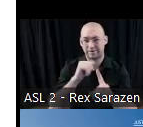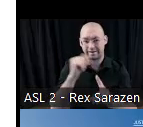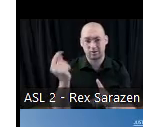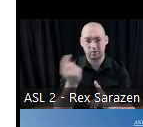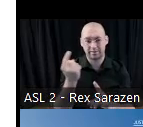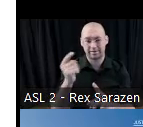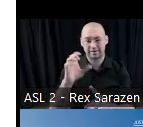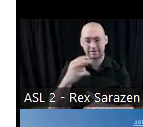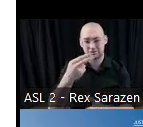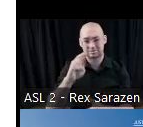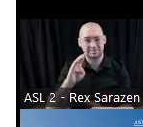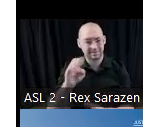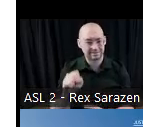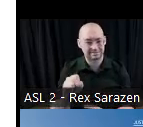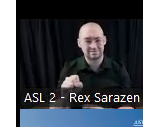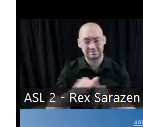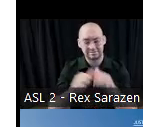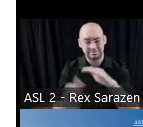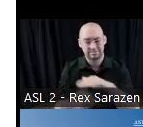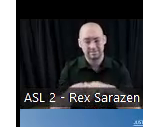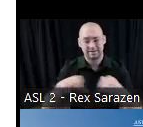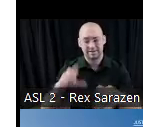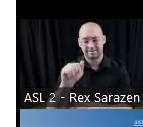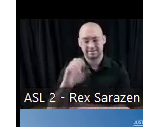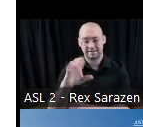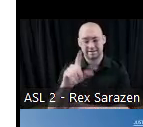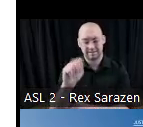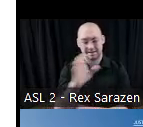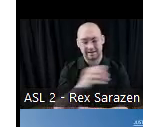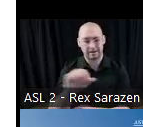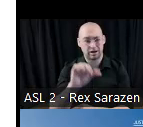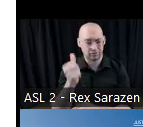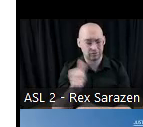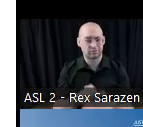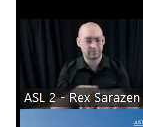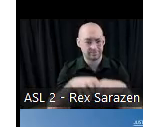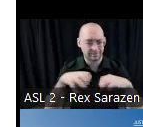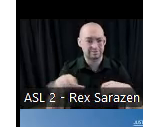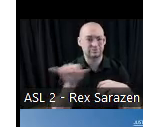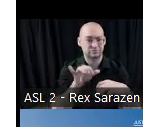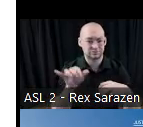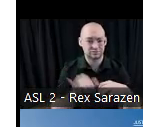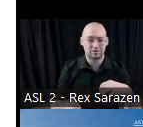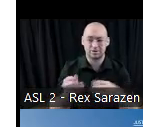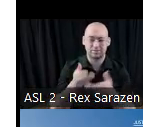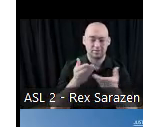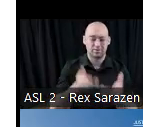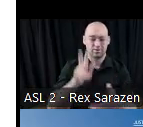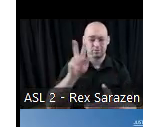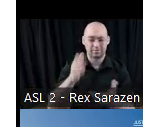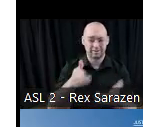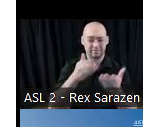HCBS subcommittee and DACLAC, but other subcommittees as well. And then we have put forward 3 recommendations for reducing